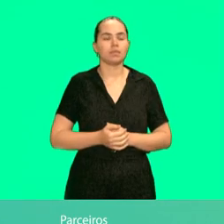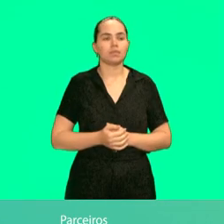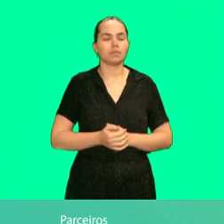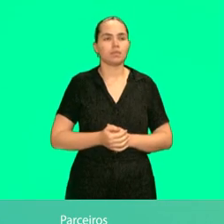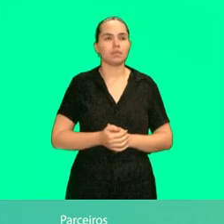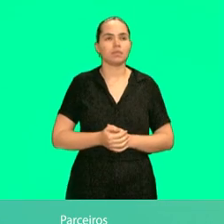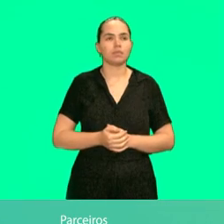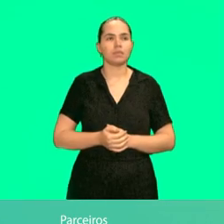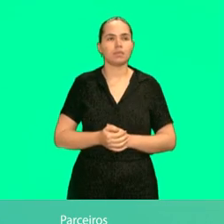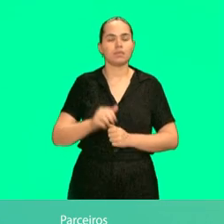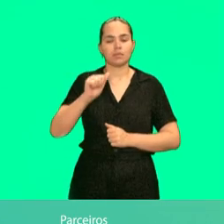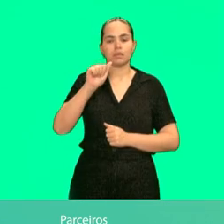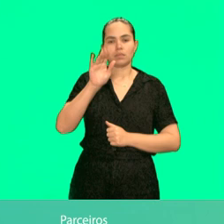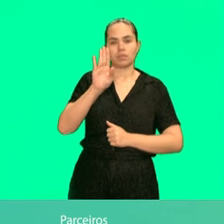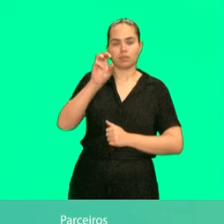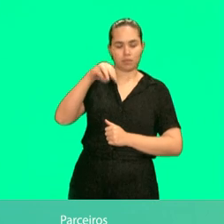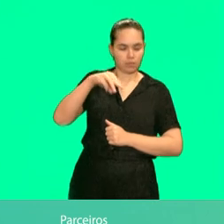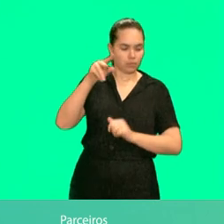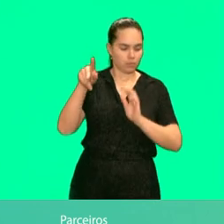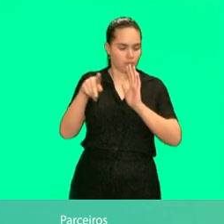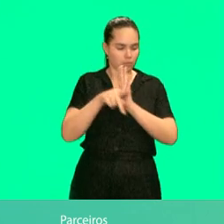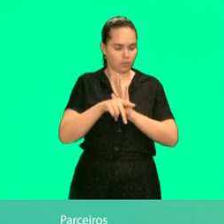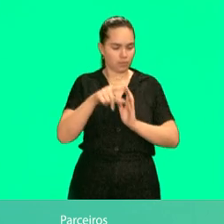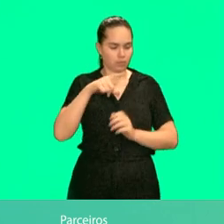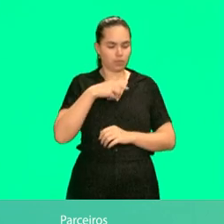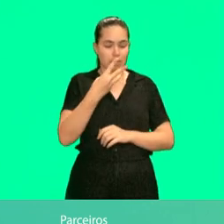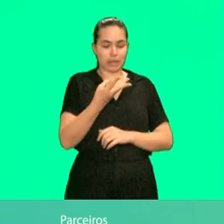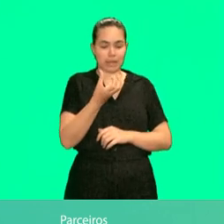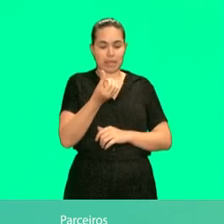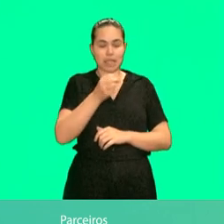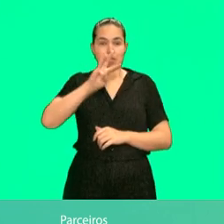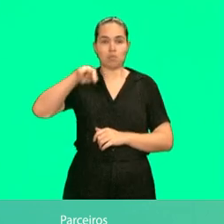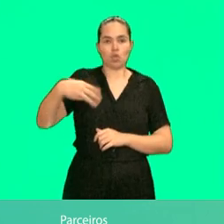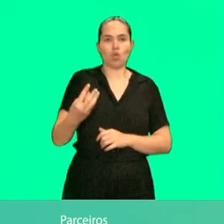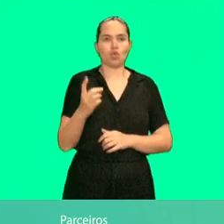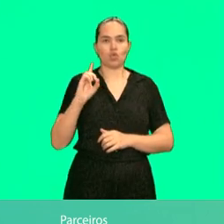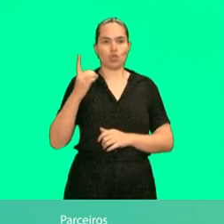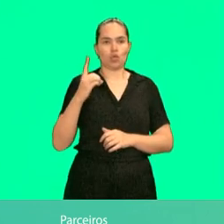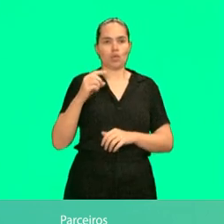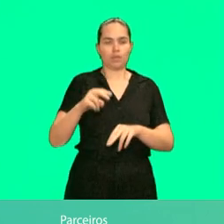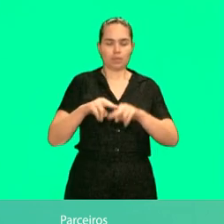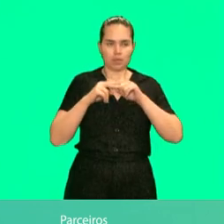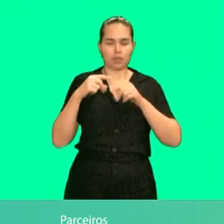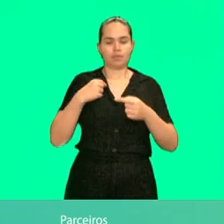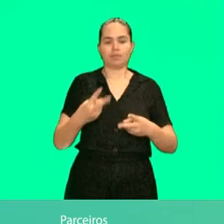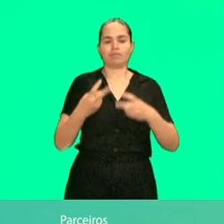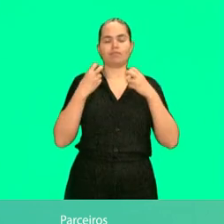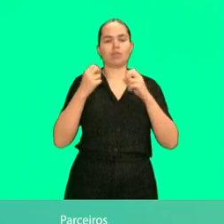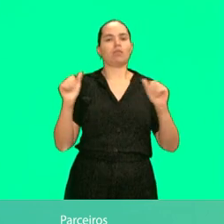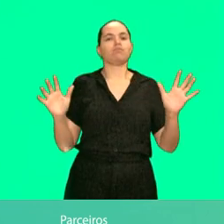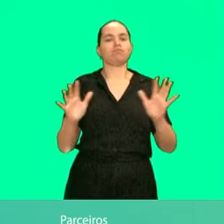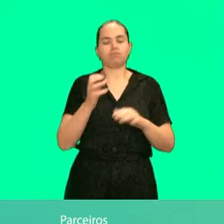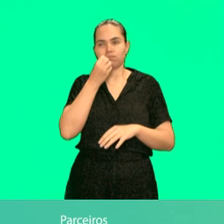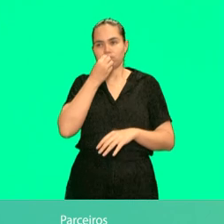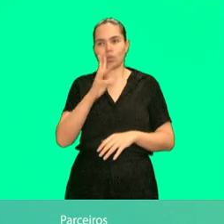reducing agent as another a chemical usage. And here we have a market